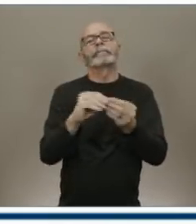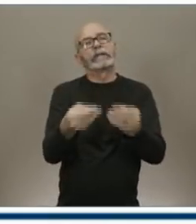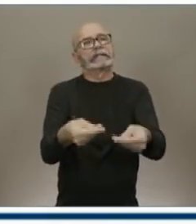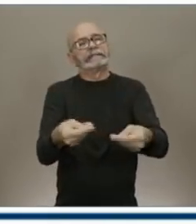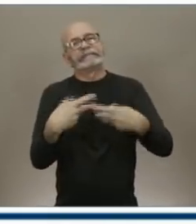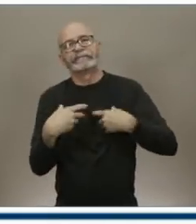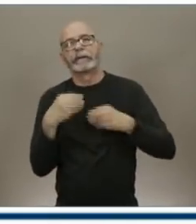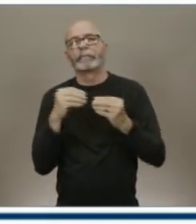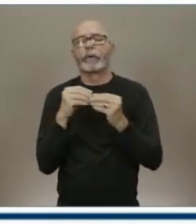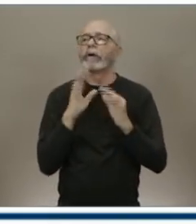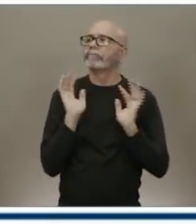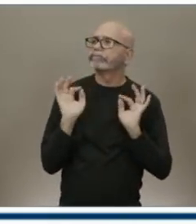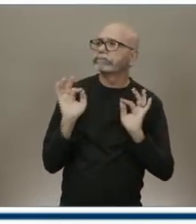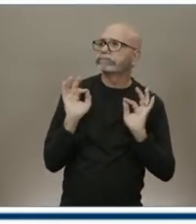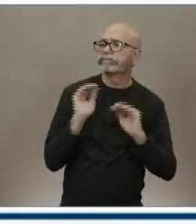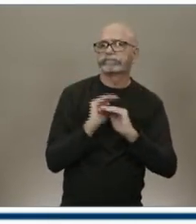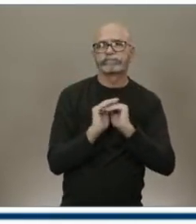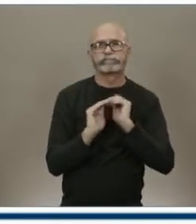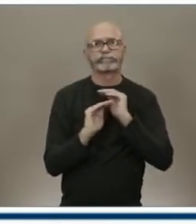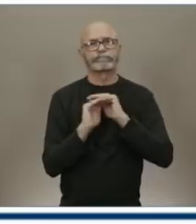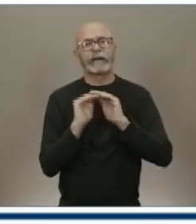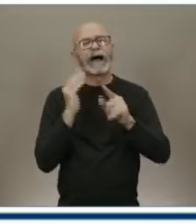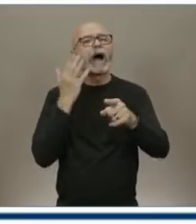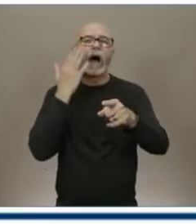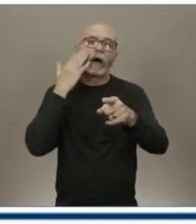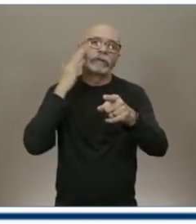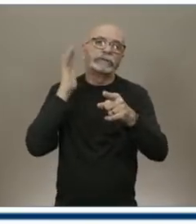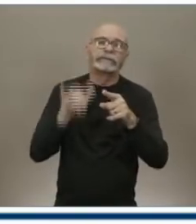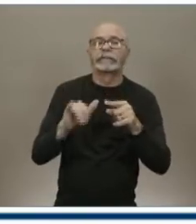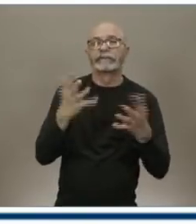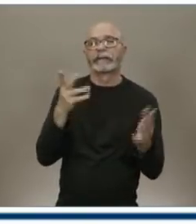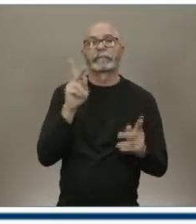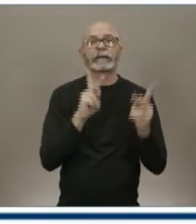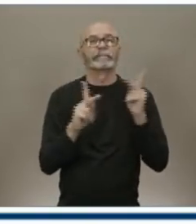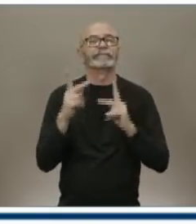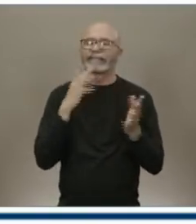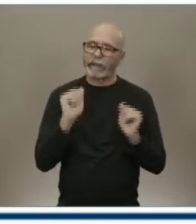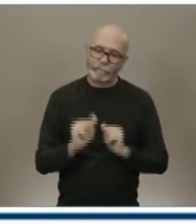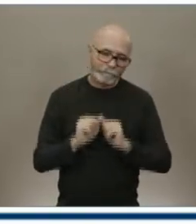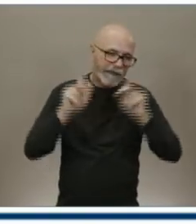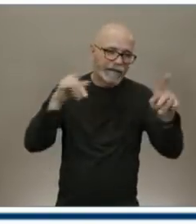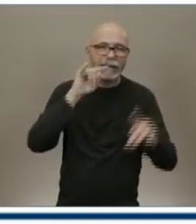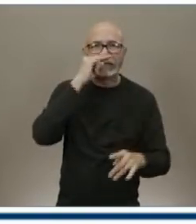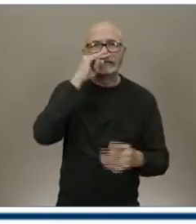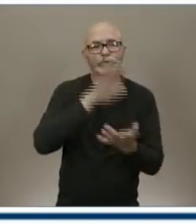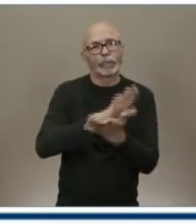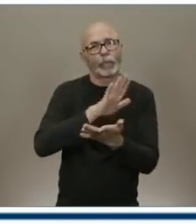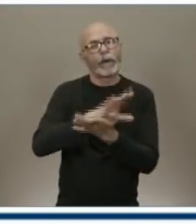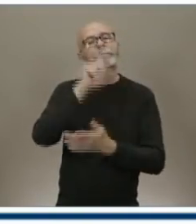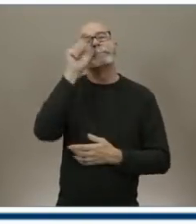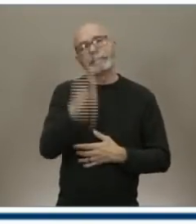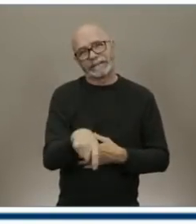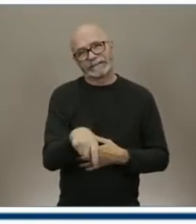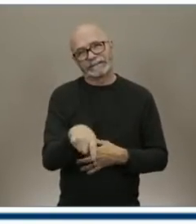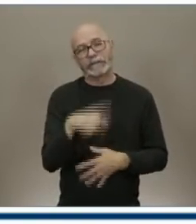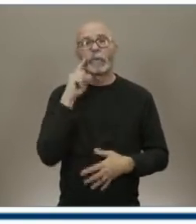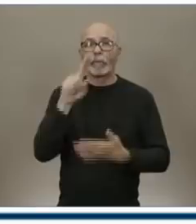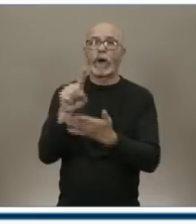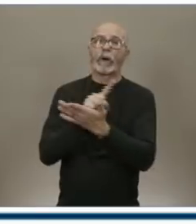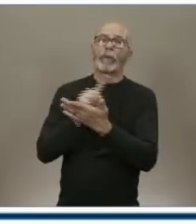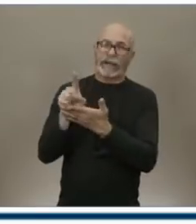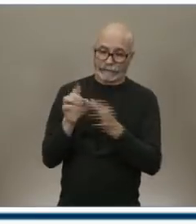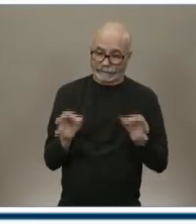that we do need kids to get back to school. So certainly delaying for a week is another measure of caution and